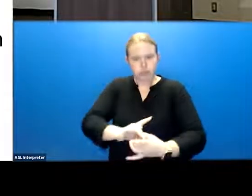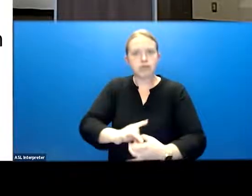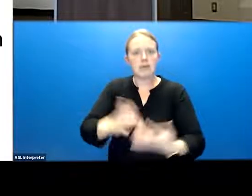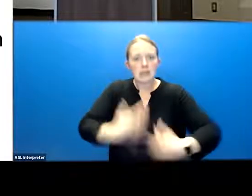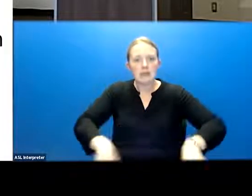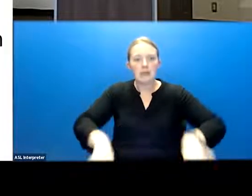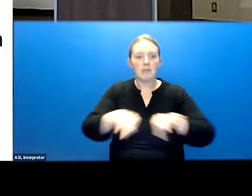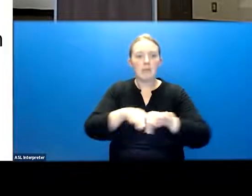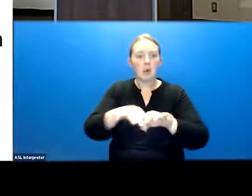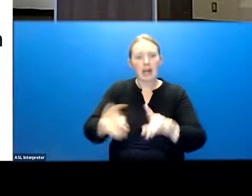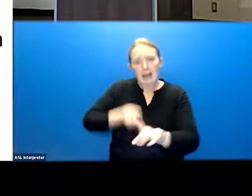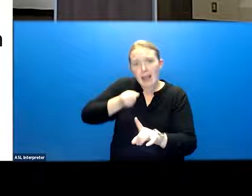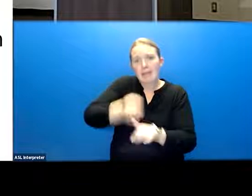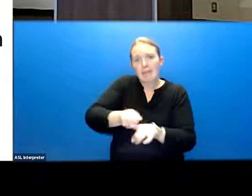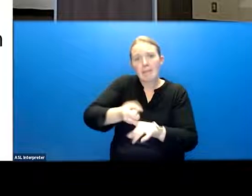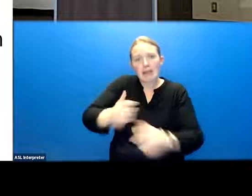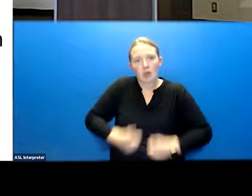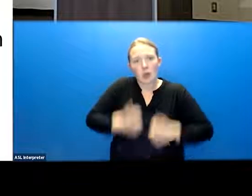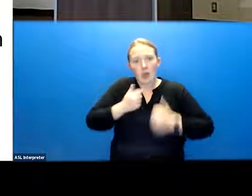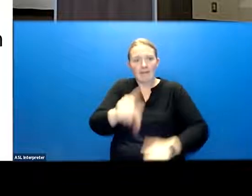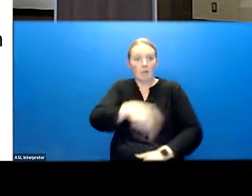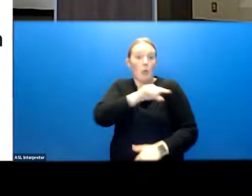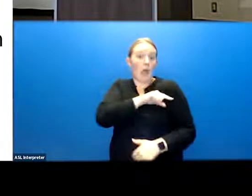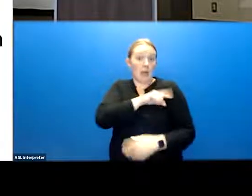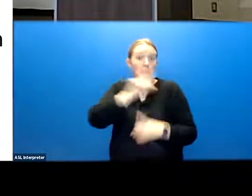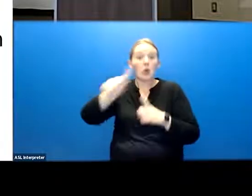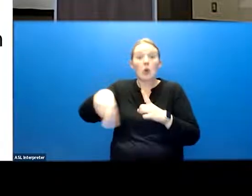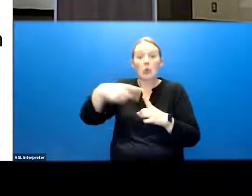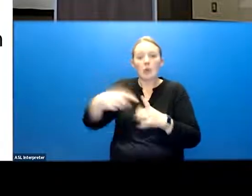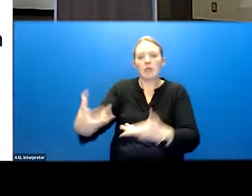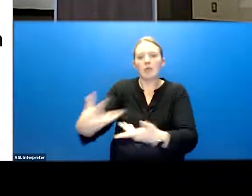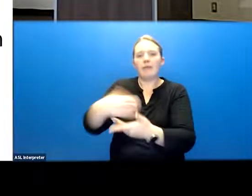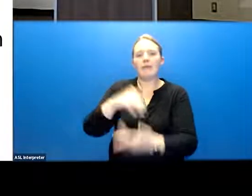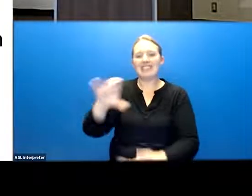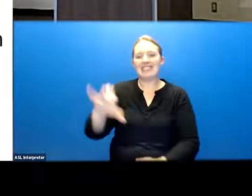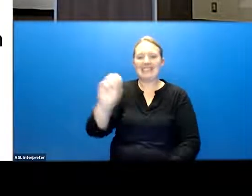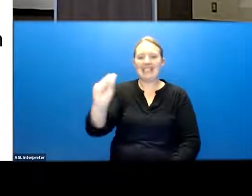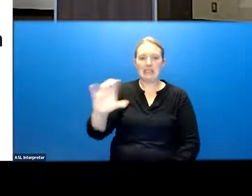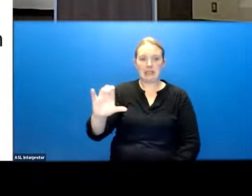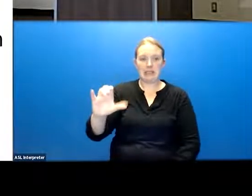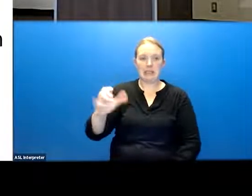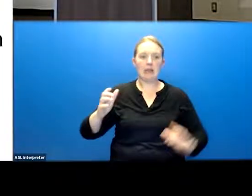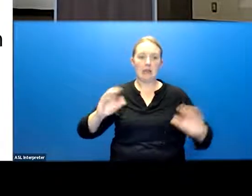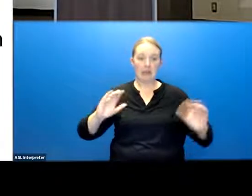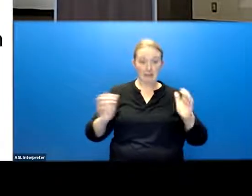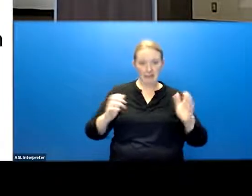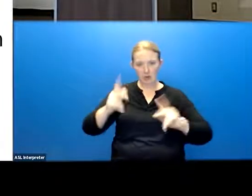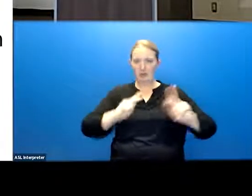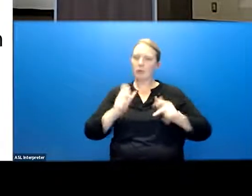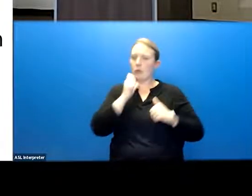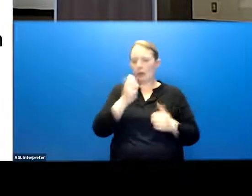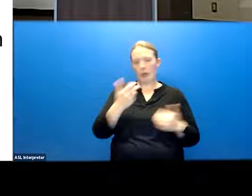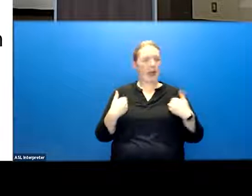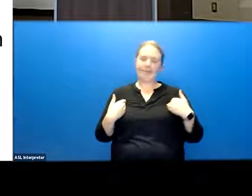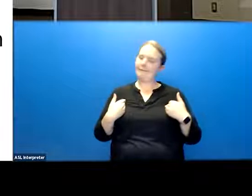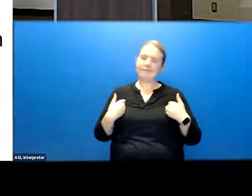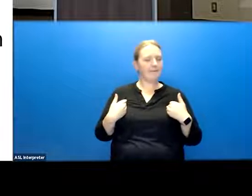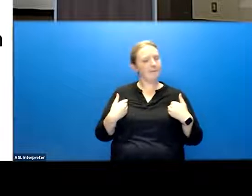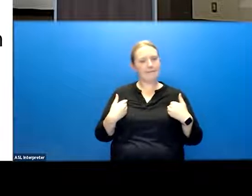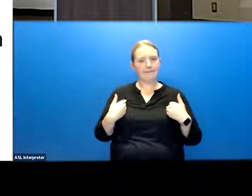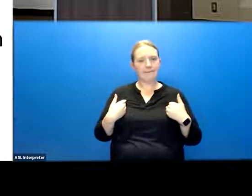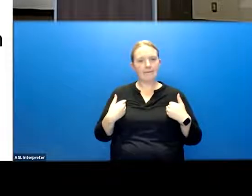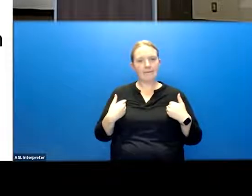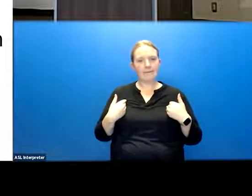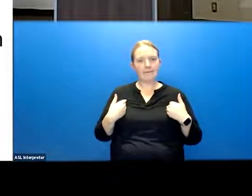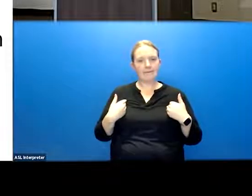on their quality of life outcomes once they were in CSC programs, when we compared that to people that did not have, that did have